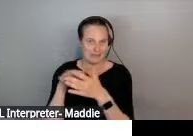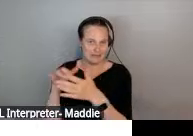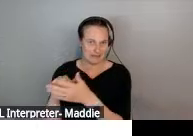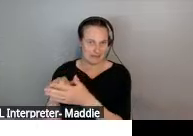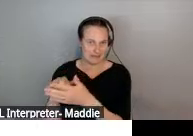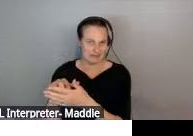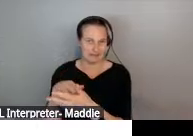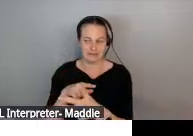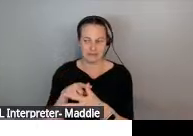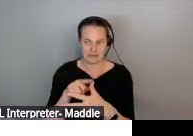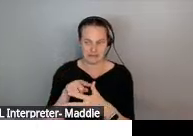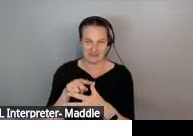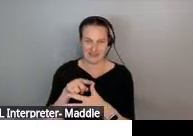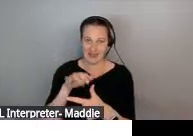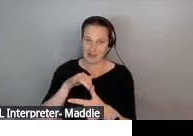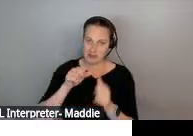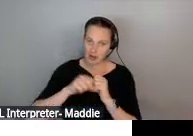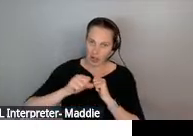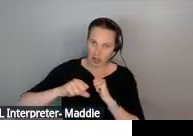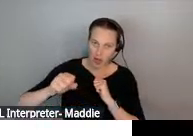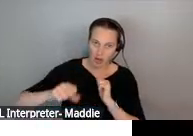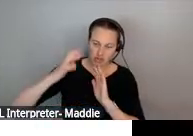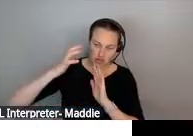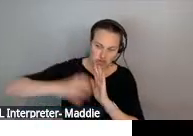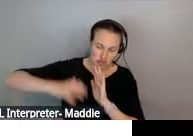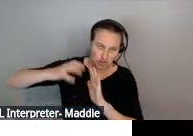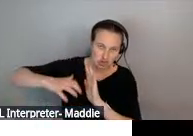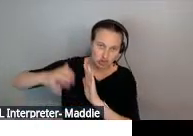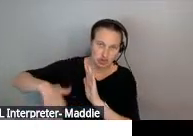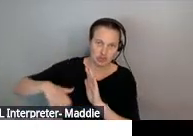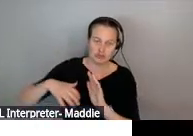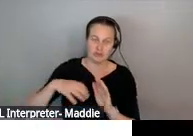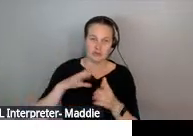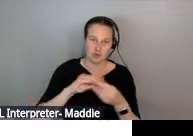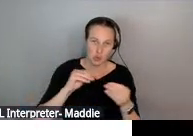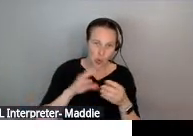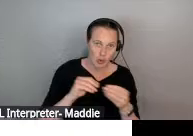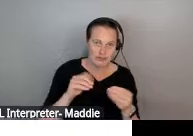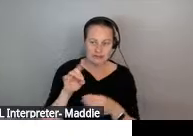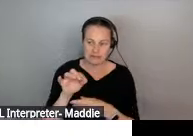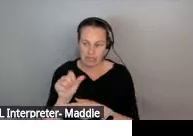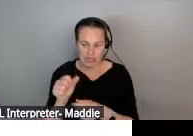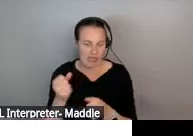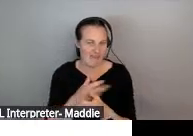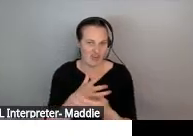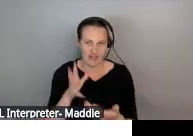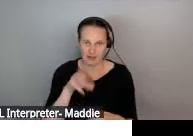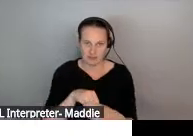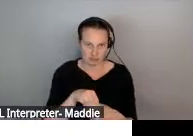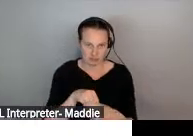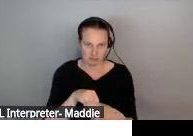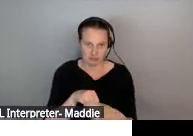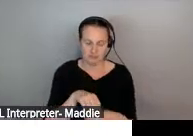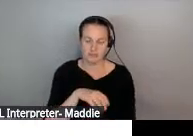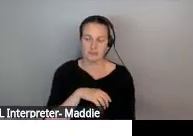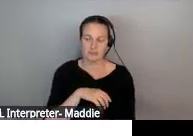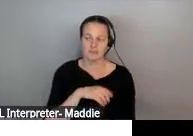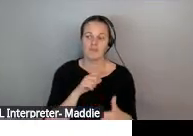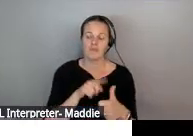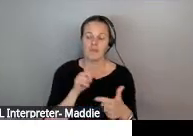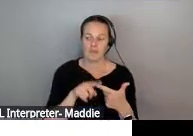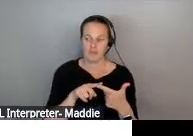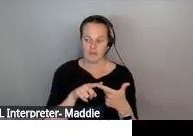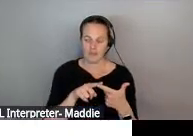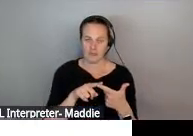are the long reports. Those have all the data and all the stories and everything. We also have, and it's not